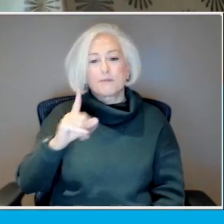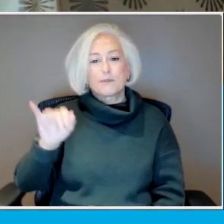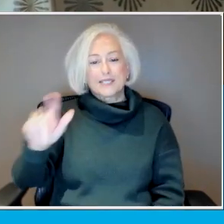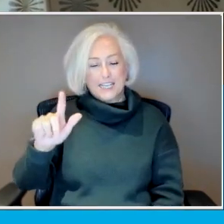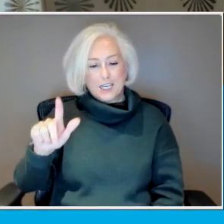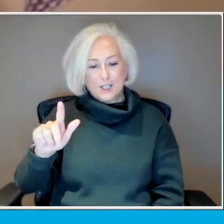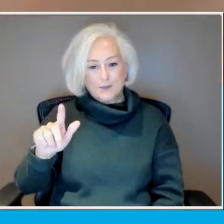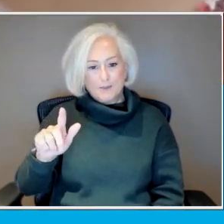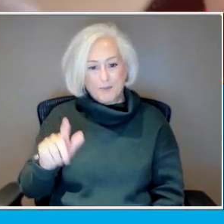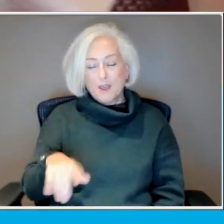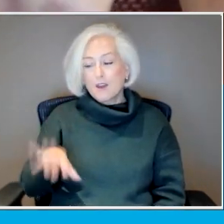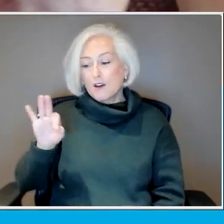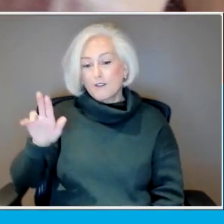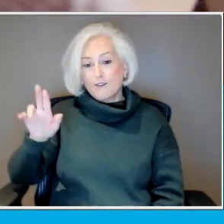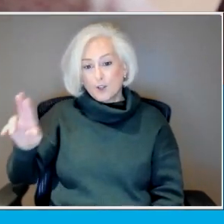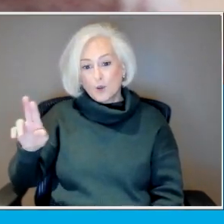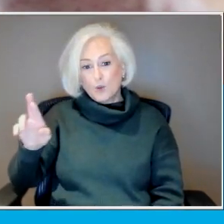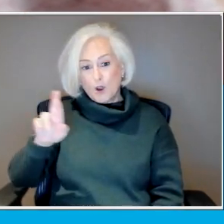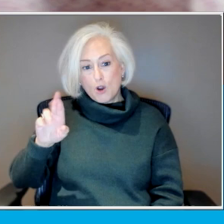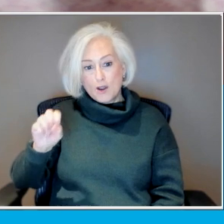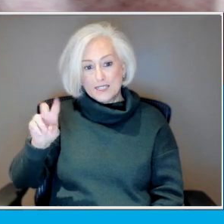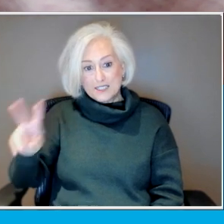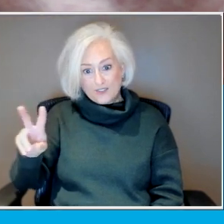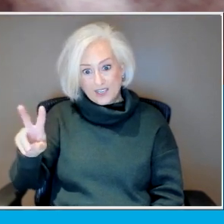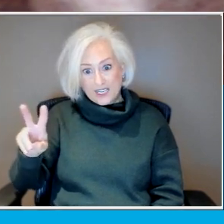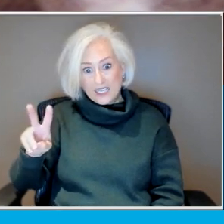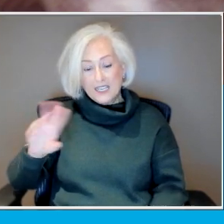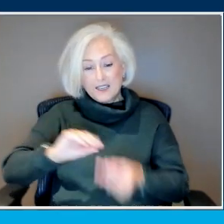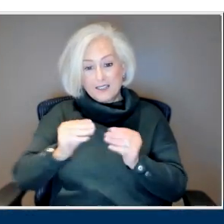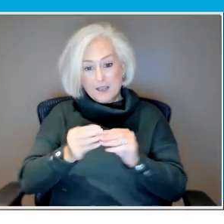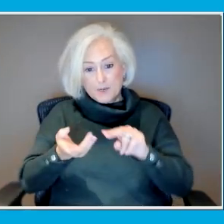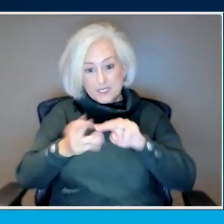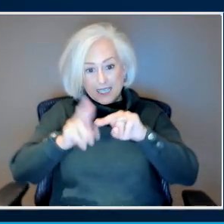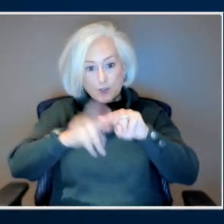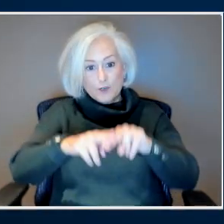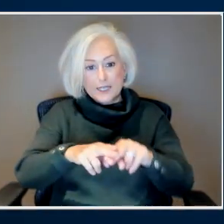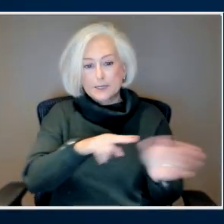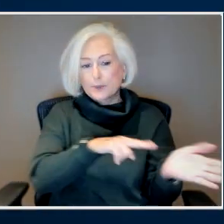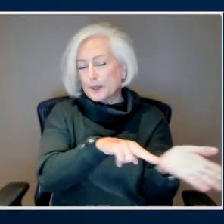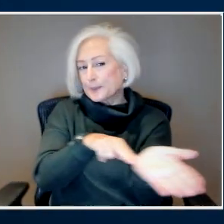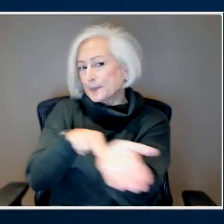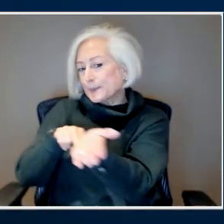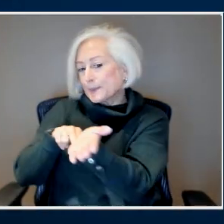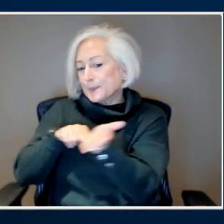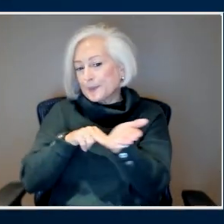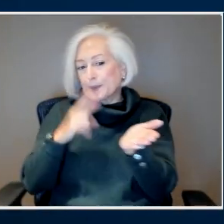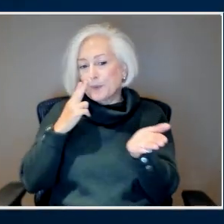RSV rates heating up? We take the temperature of the respiratory virus season. Friday at 8.